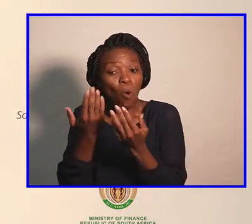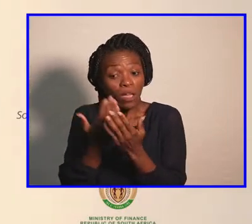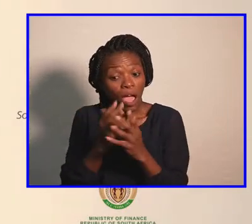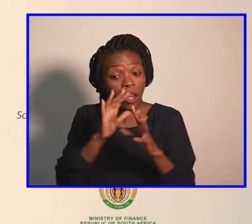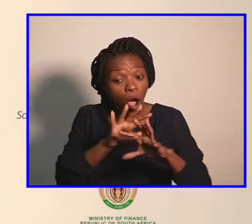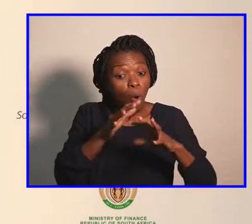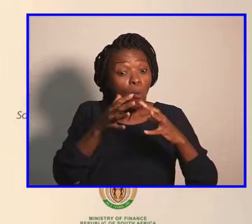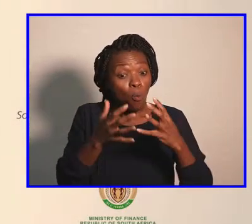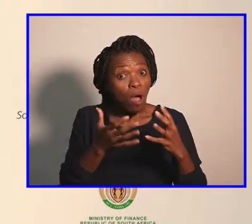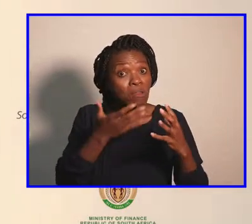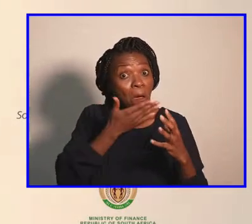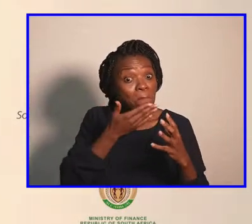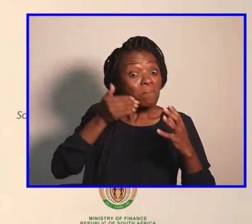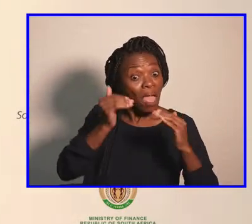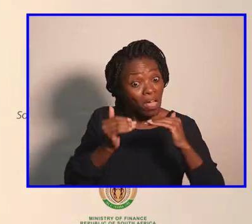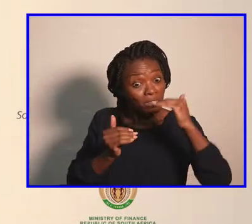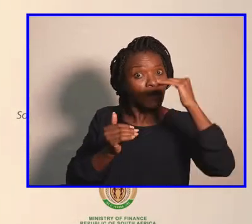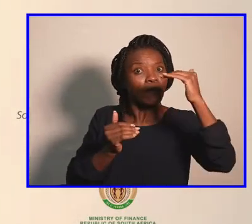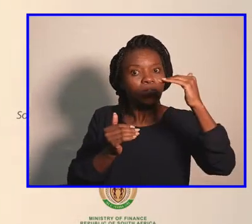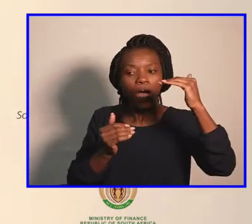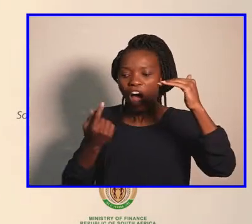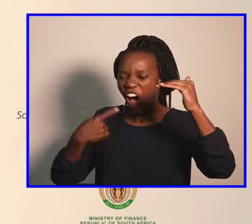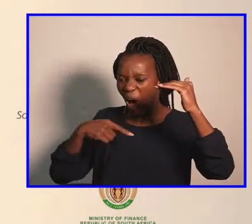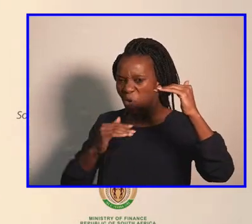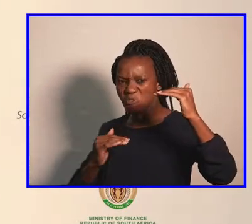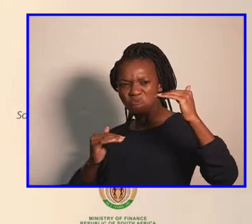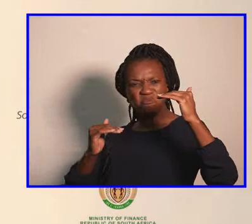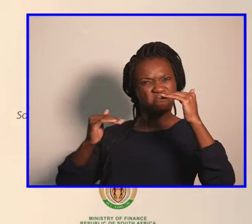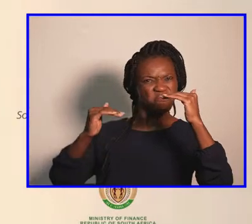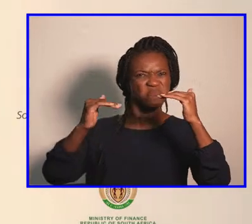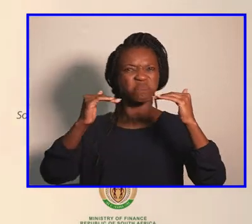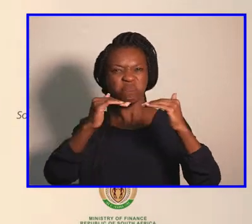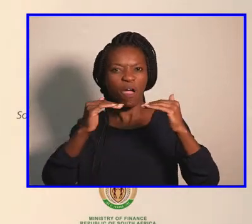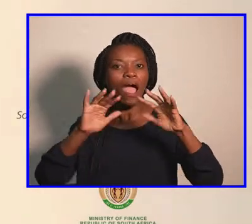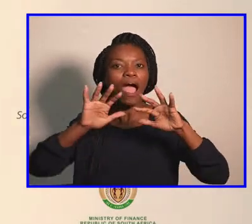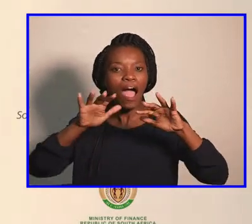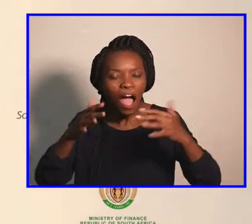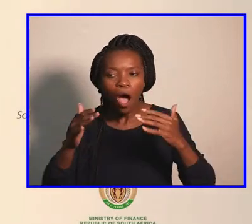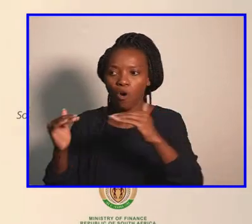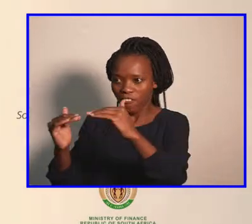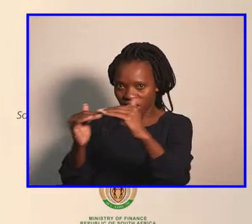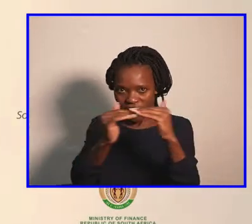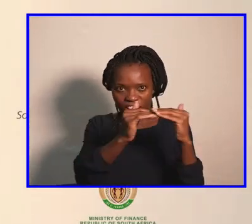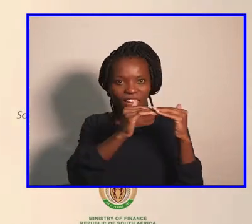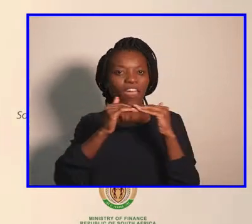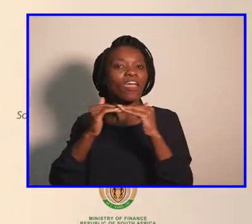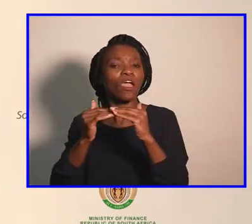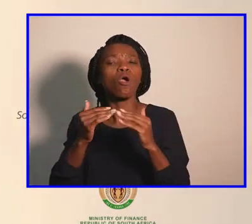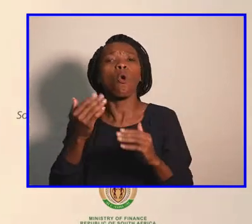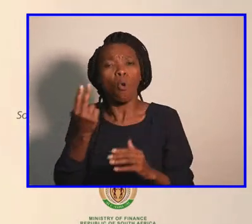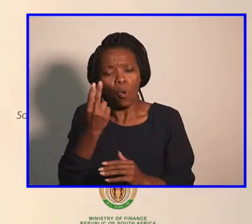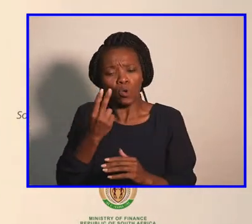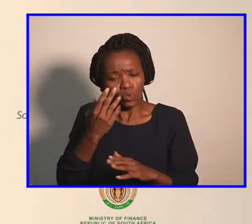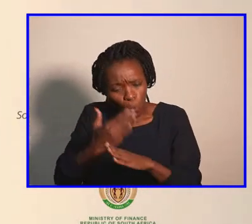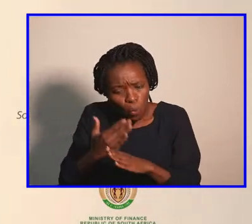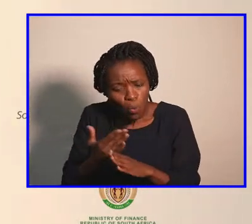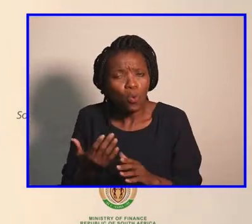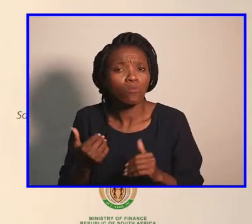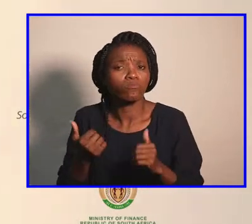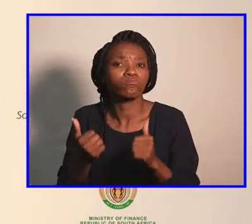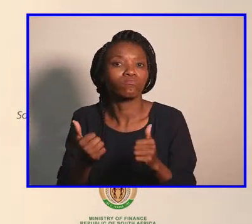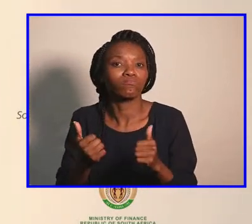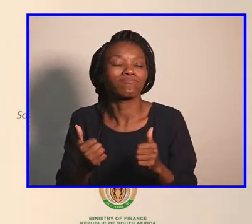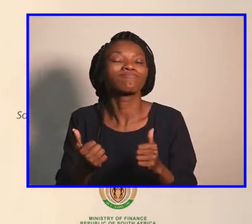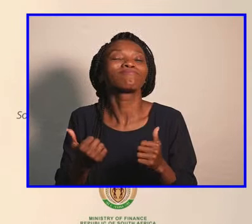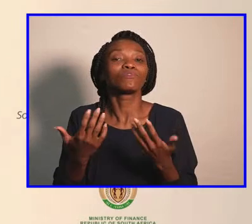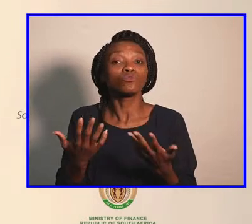world in terms of equity and efficiency were cemented. It was also at this time that